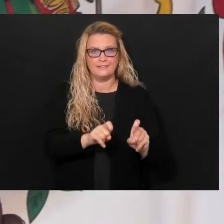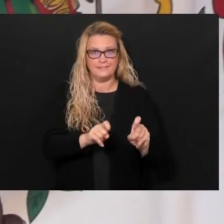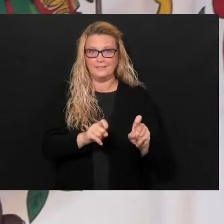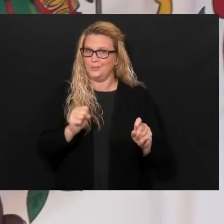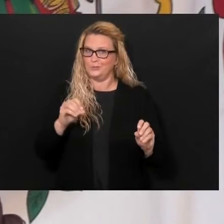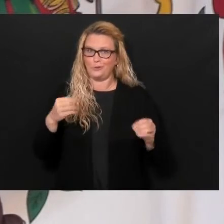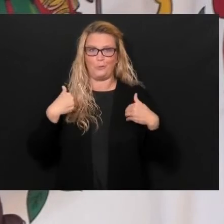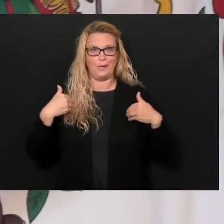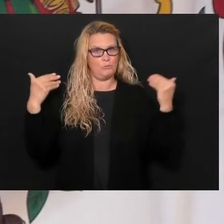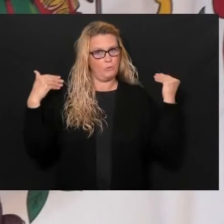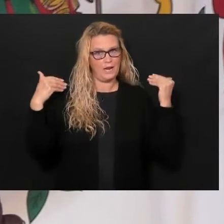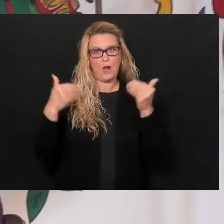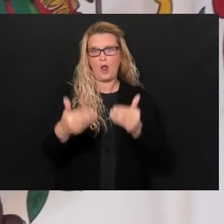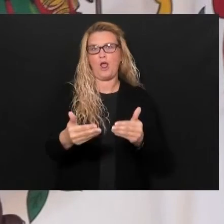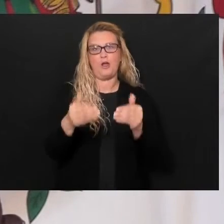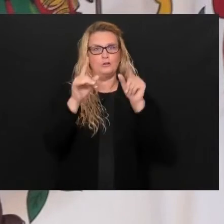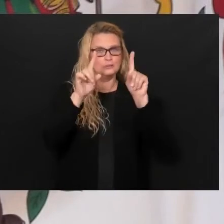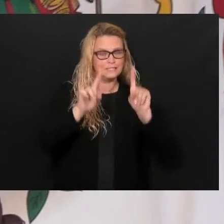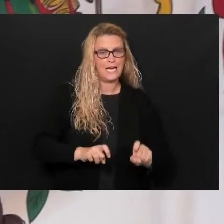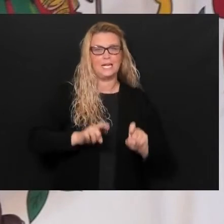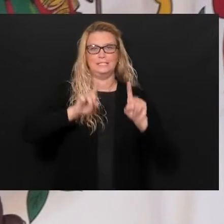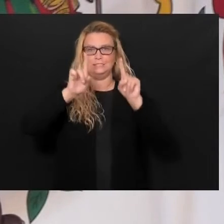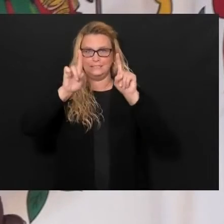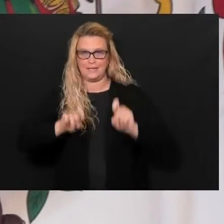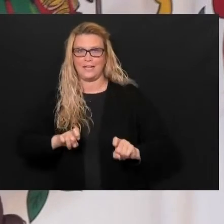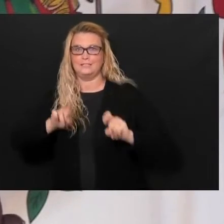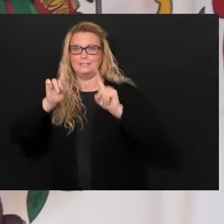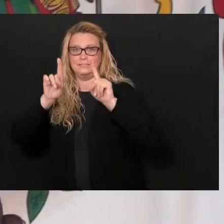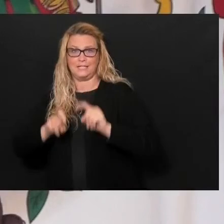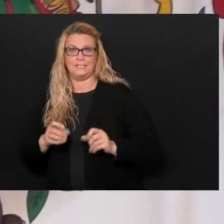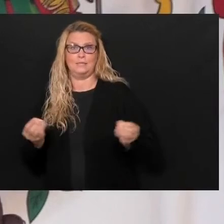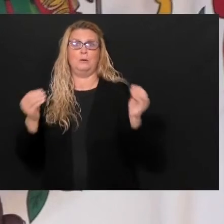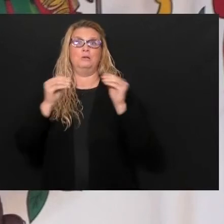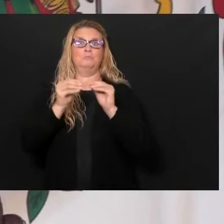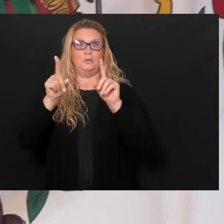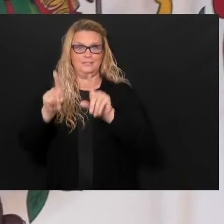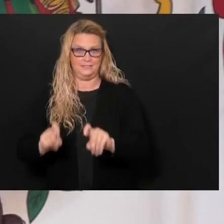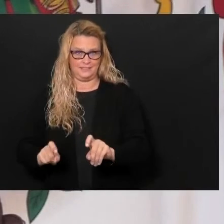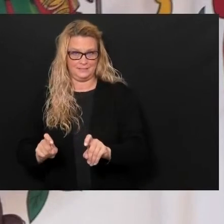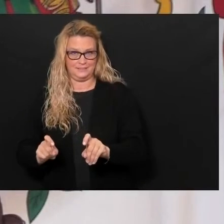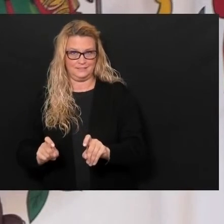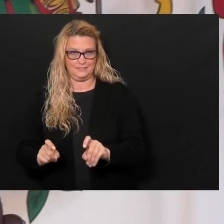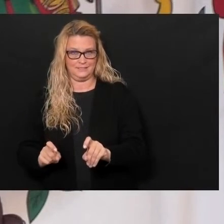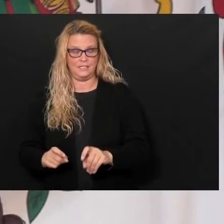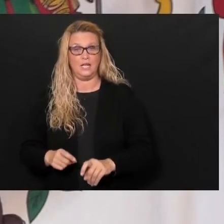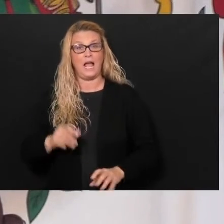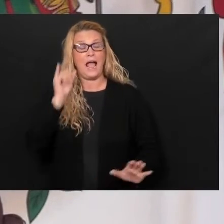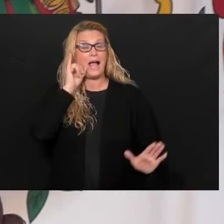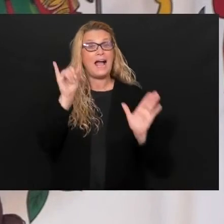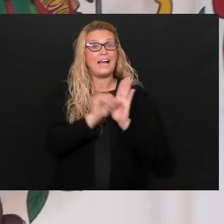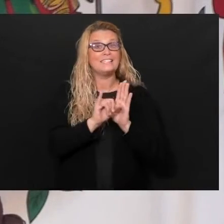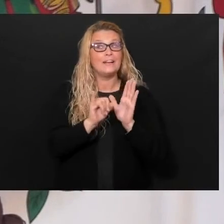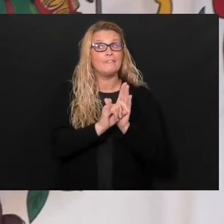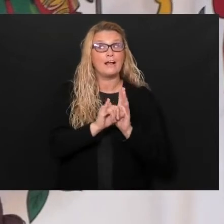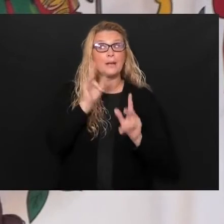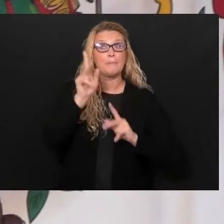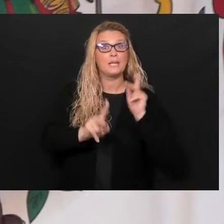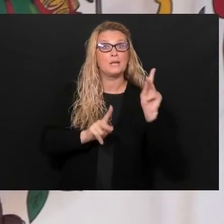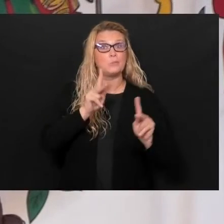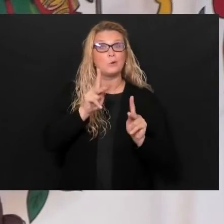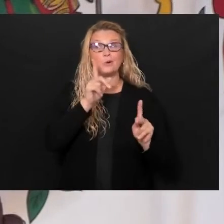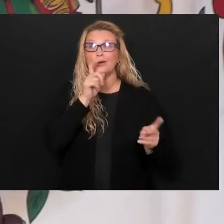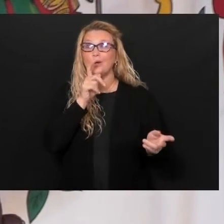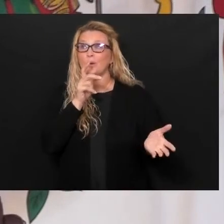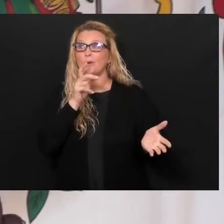to absolutely test and then continue to test. From the standpoint of identifying those that